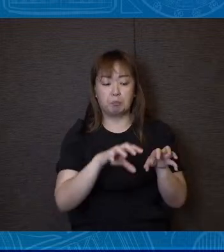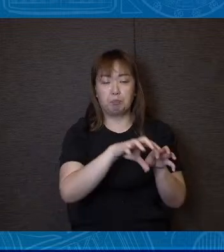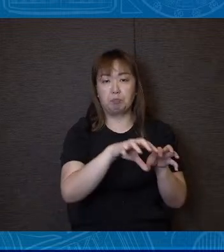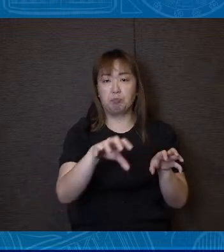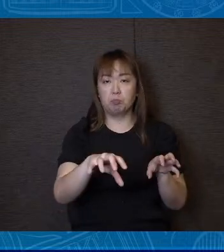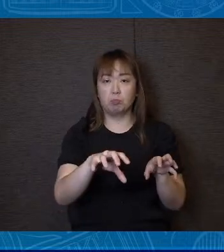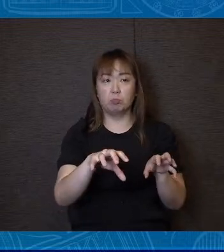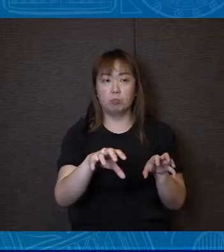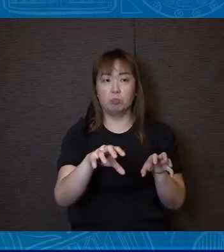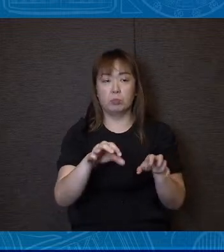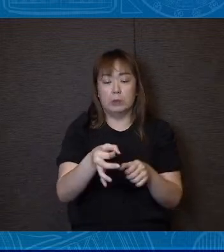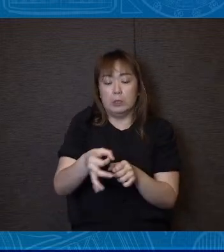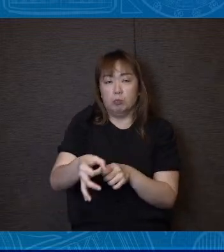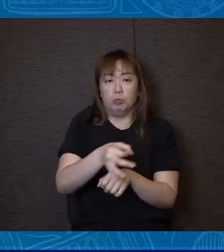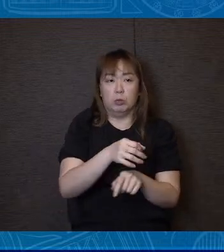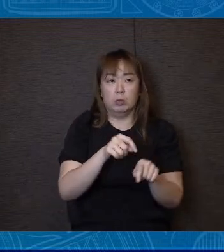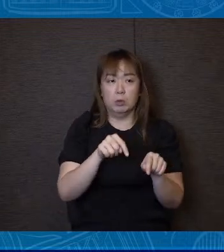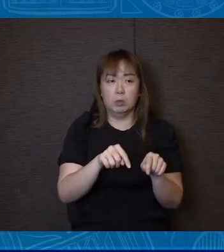actually